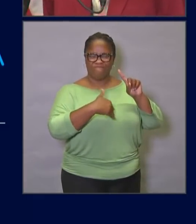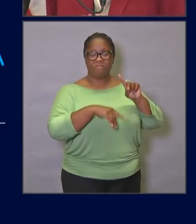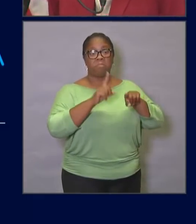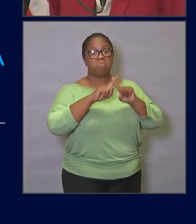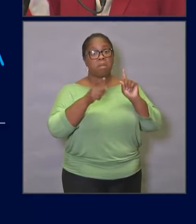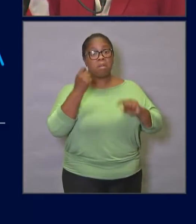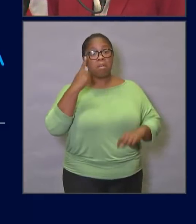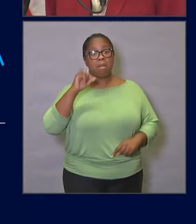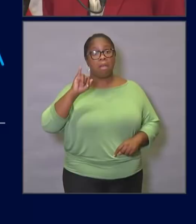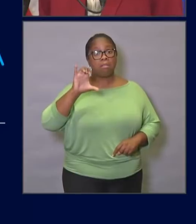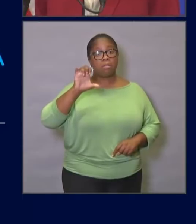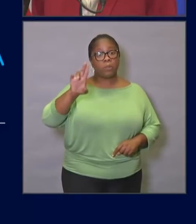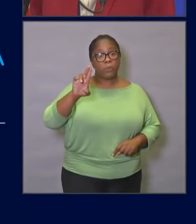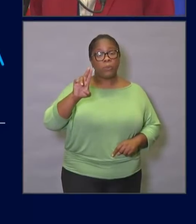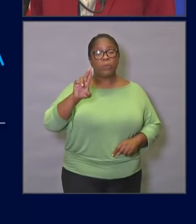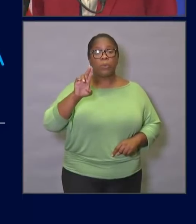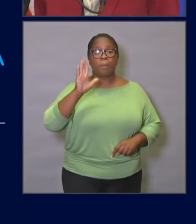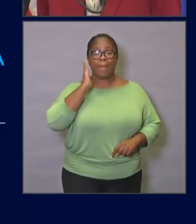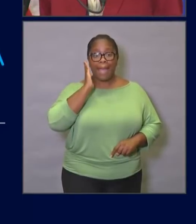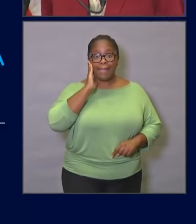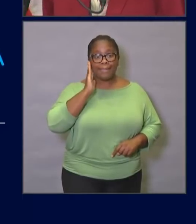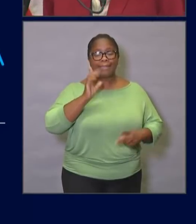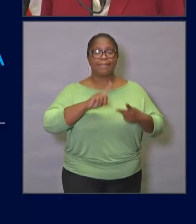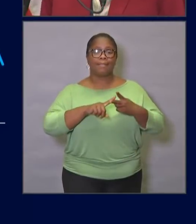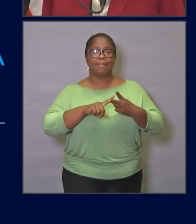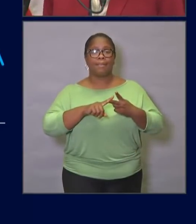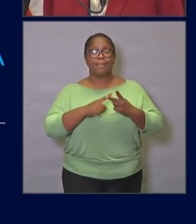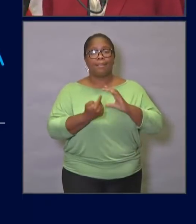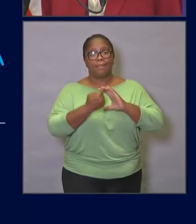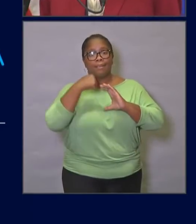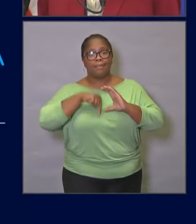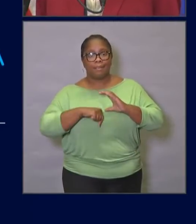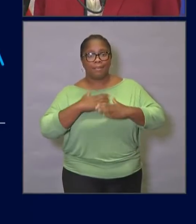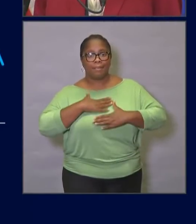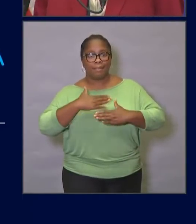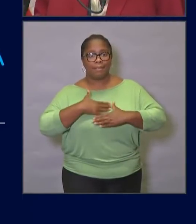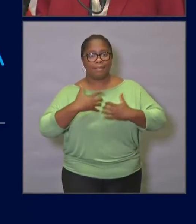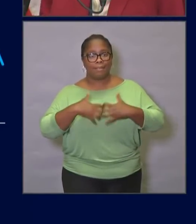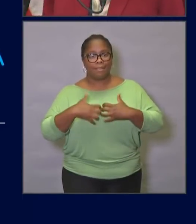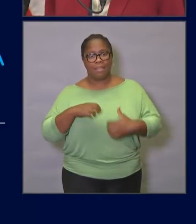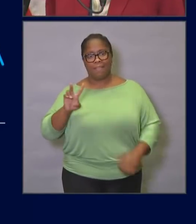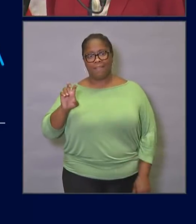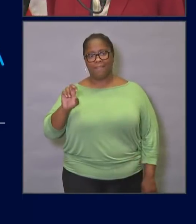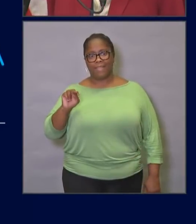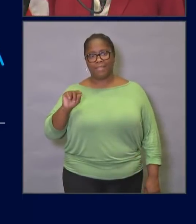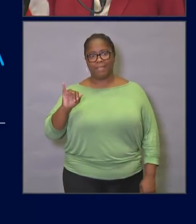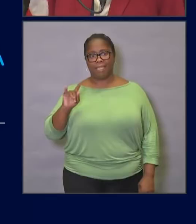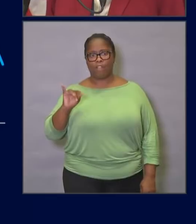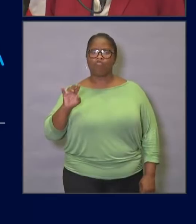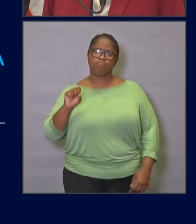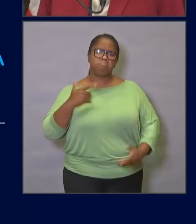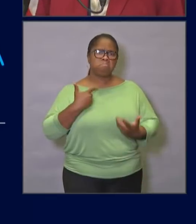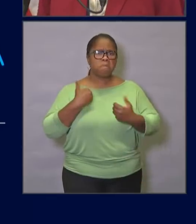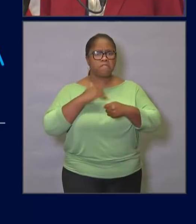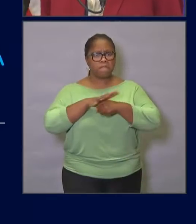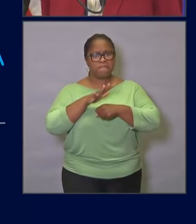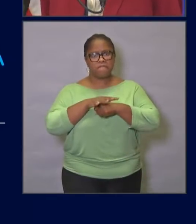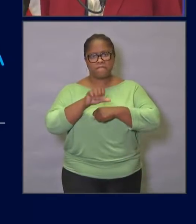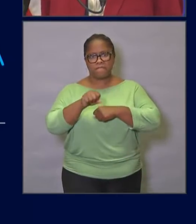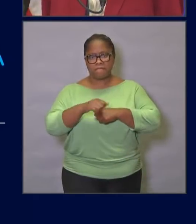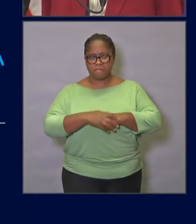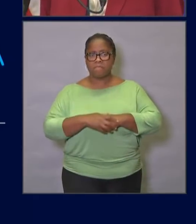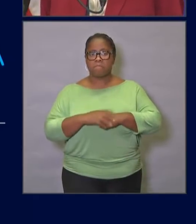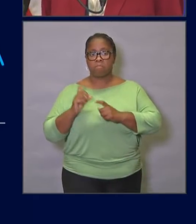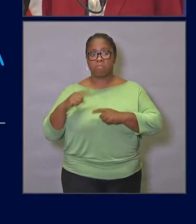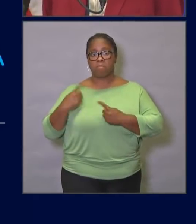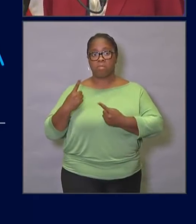stayed relatively stable since April. And I do want to note that the last 2 days of reporting on this chart,